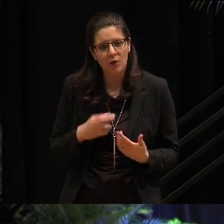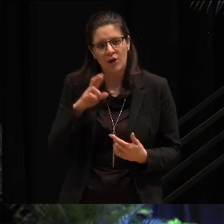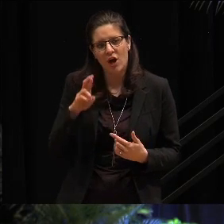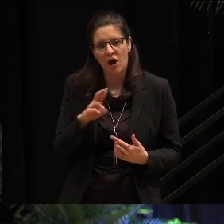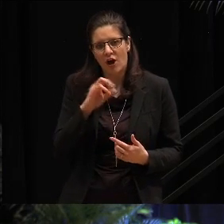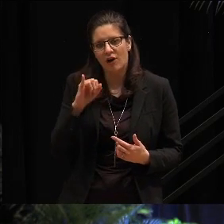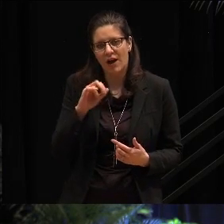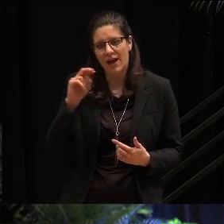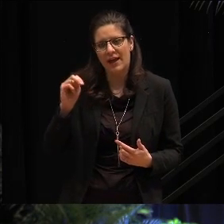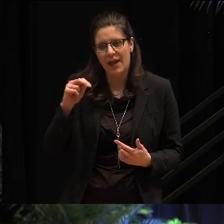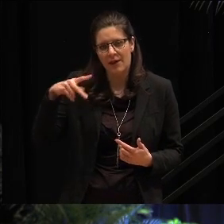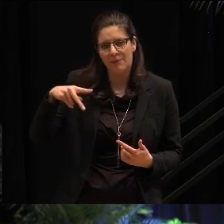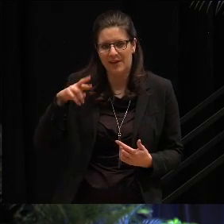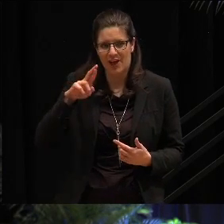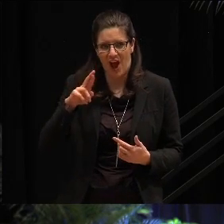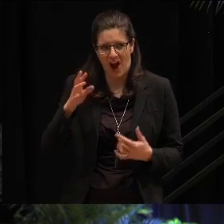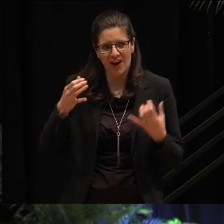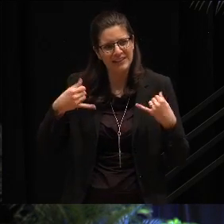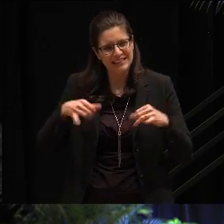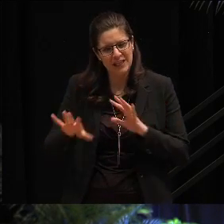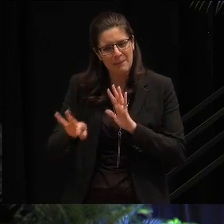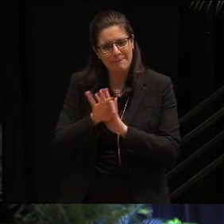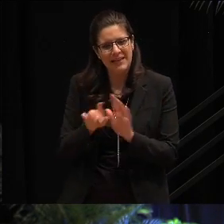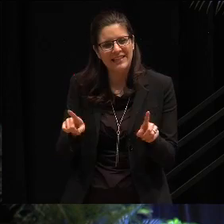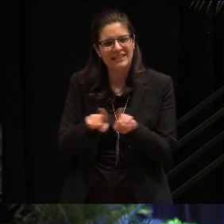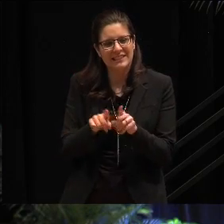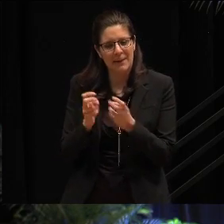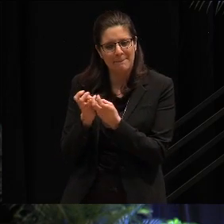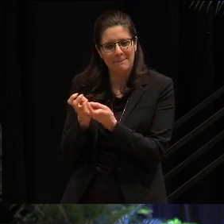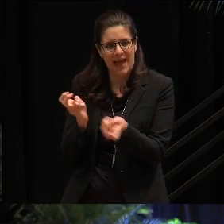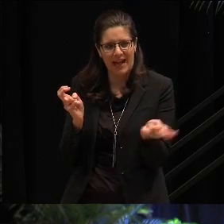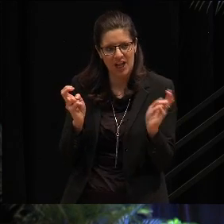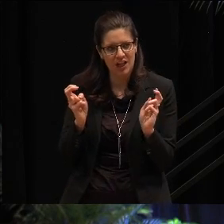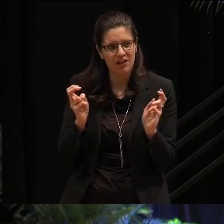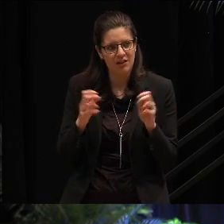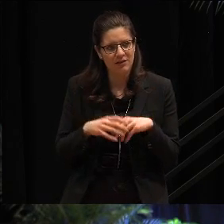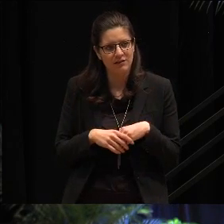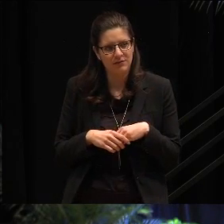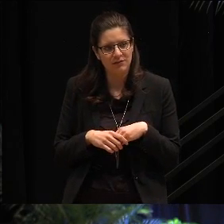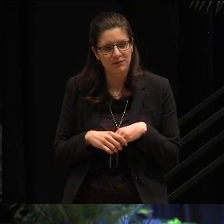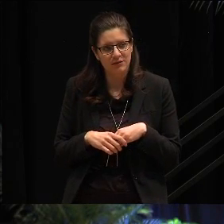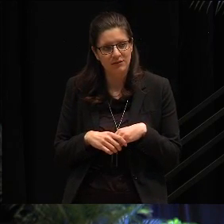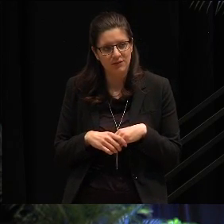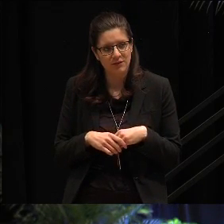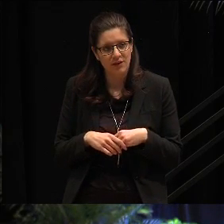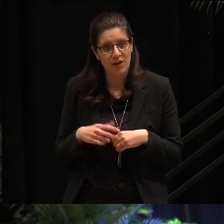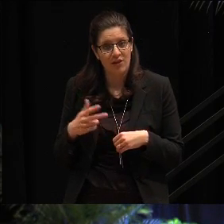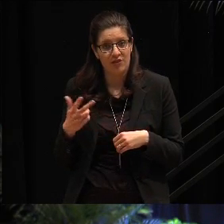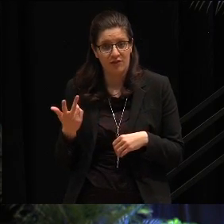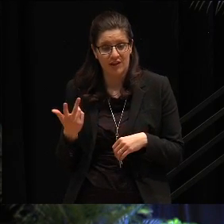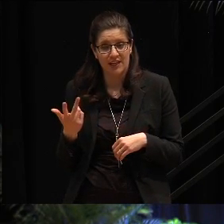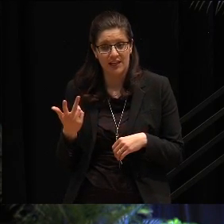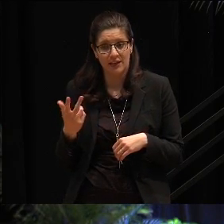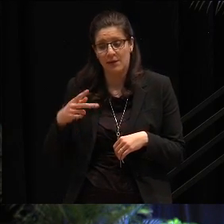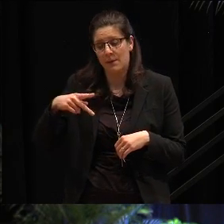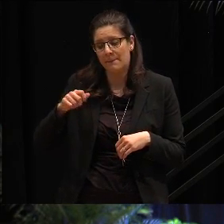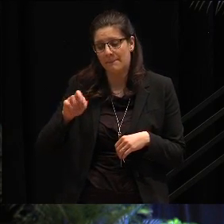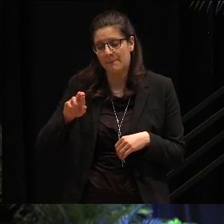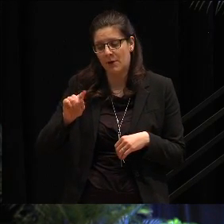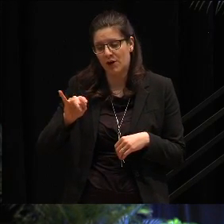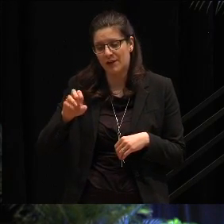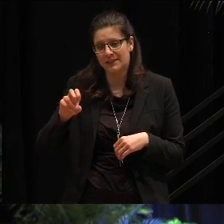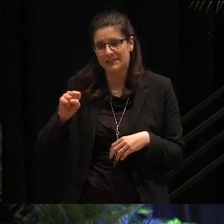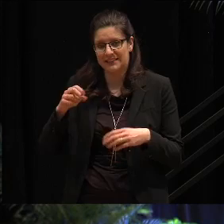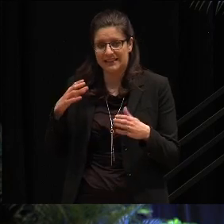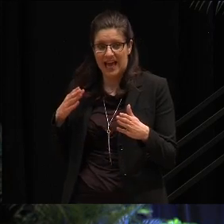RINPR have had the same panel? Would they had three partisans, against